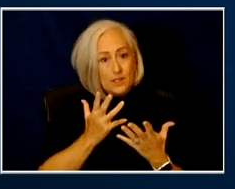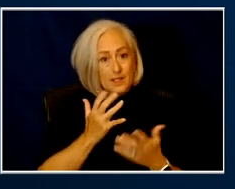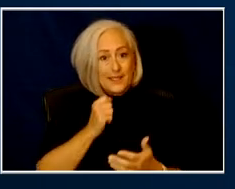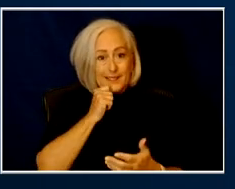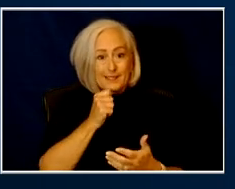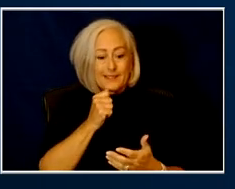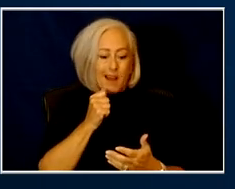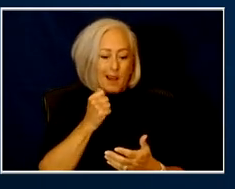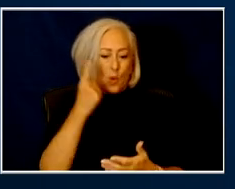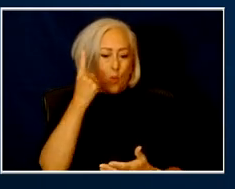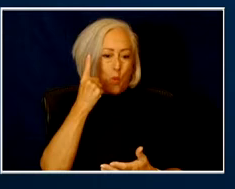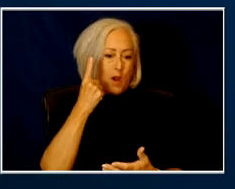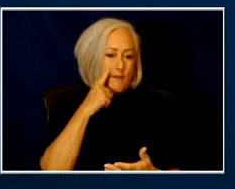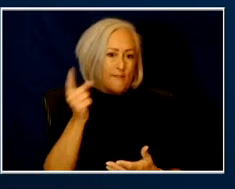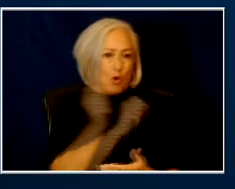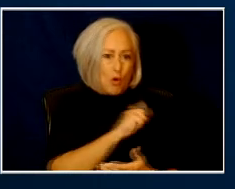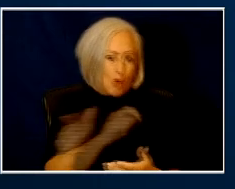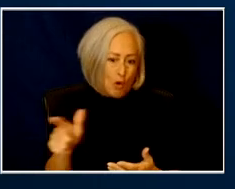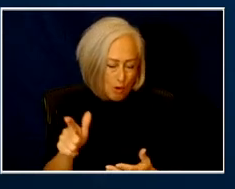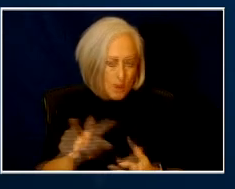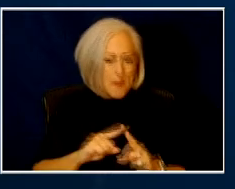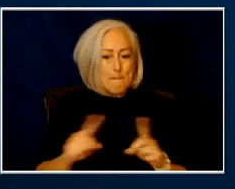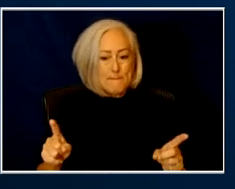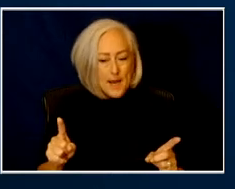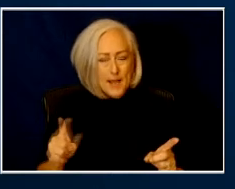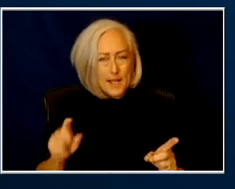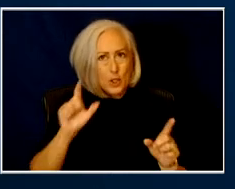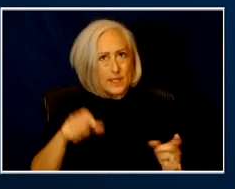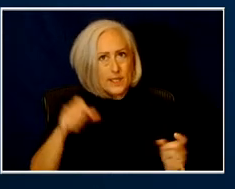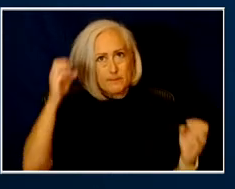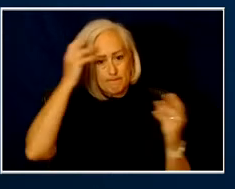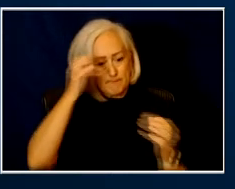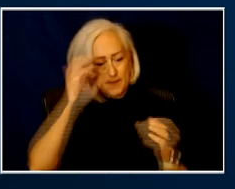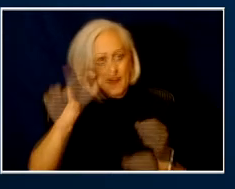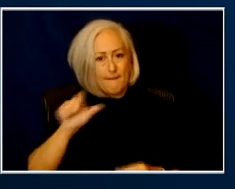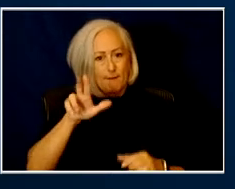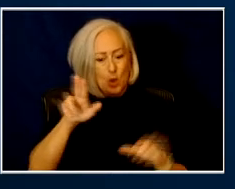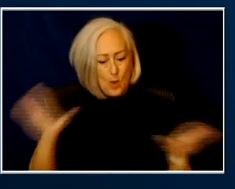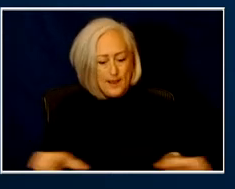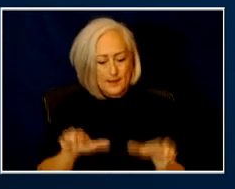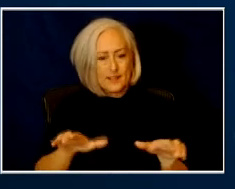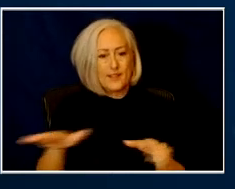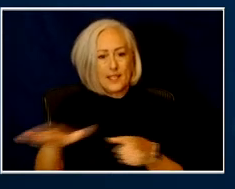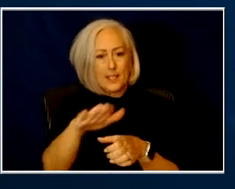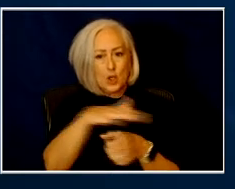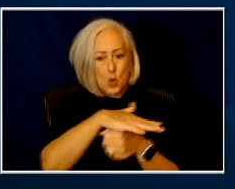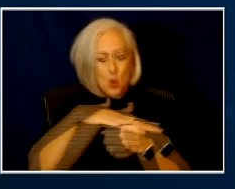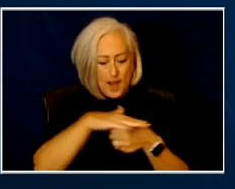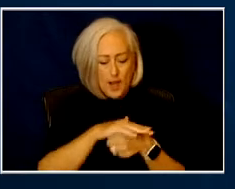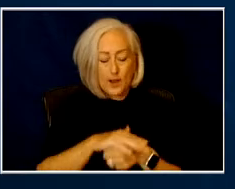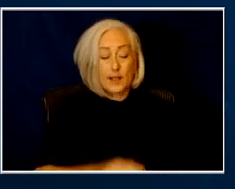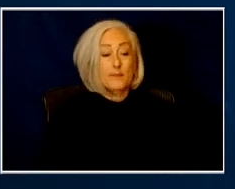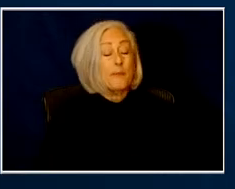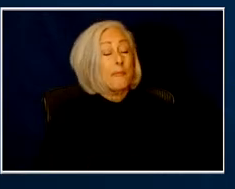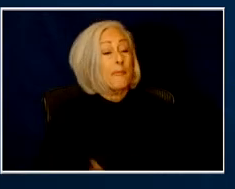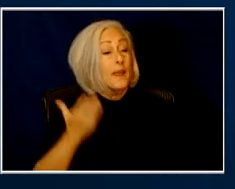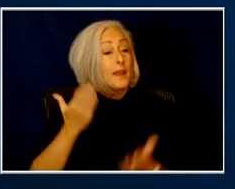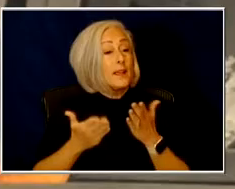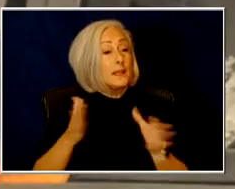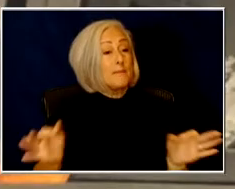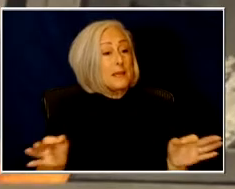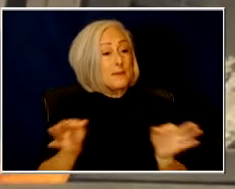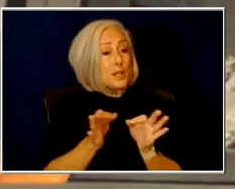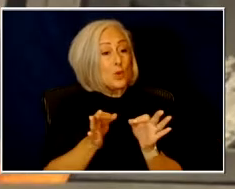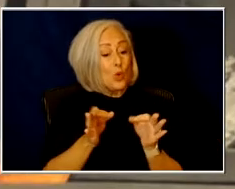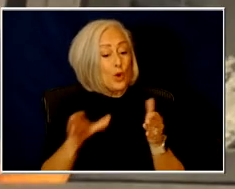is also taking into account influenza activity so you know thank you for that and it's also the other thing worth worth mentioning because people tend